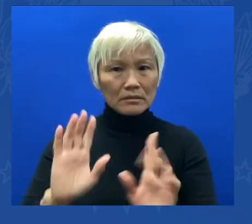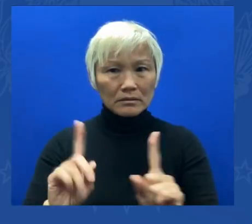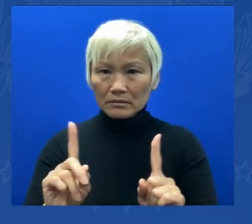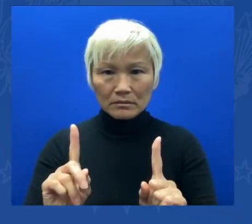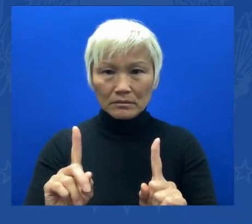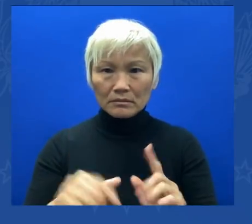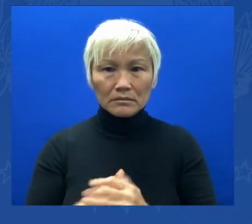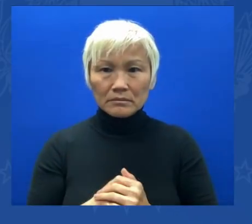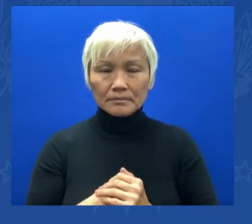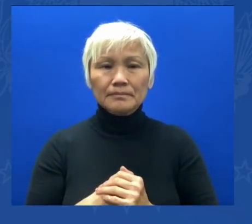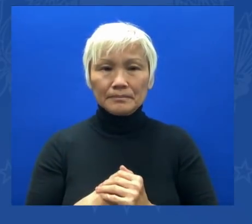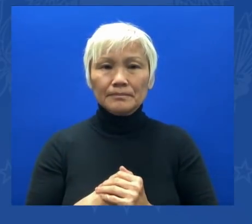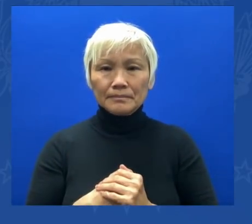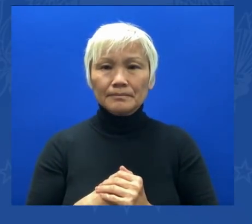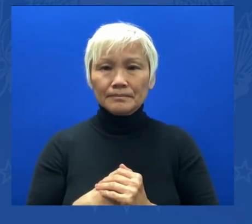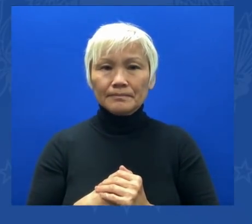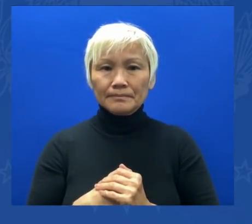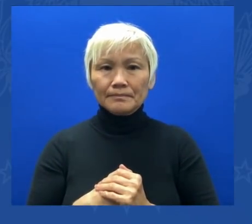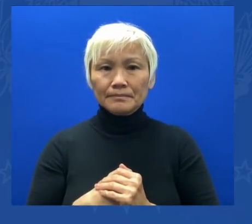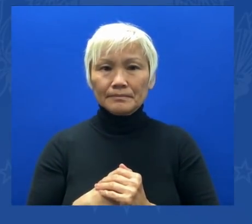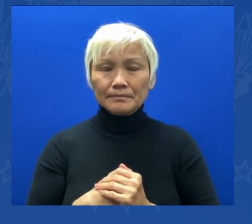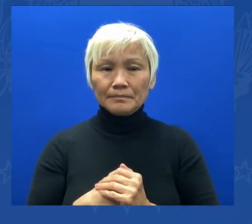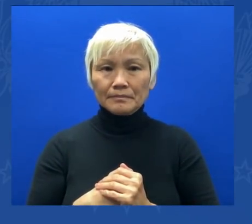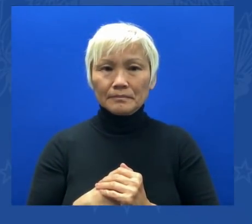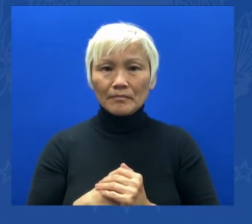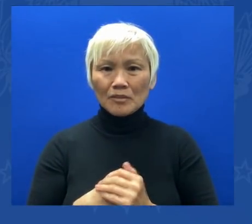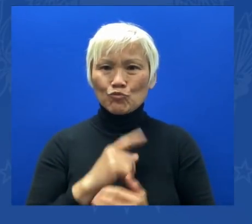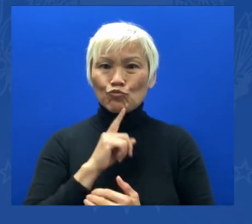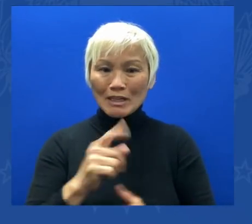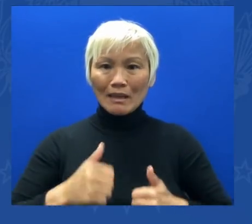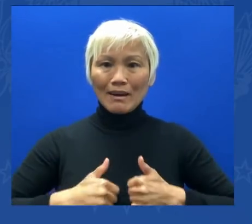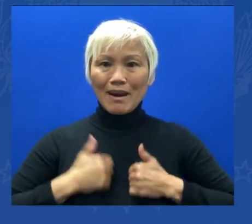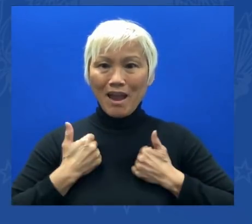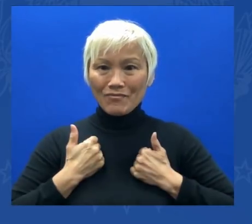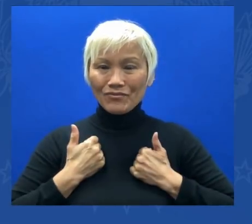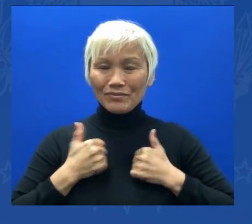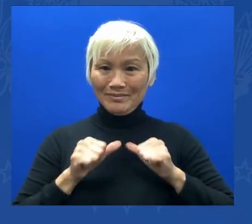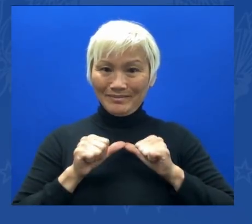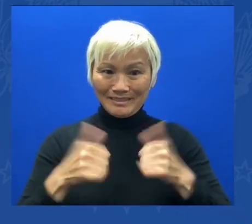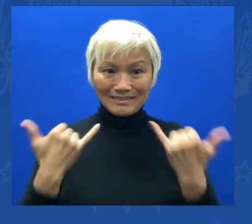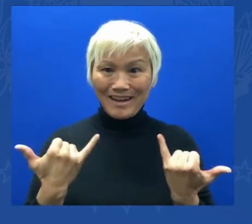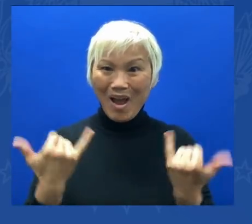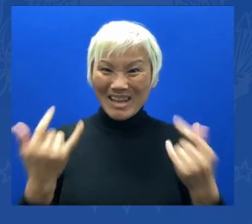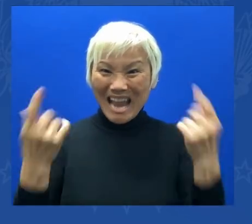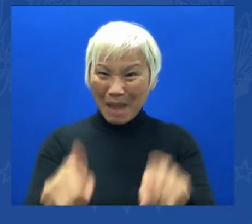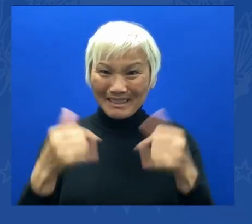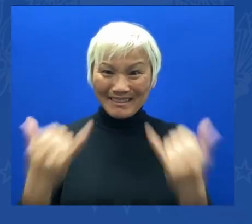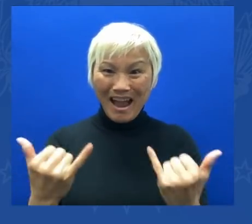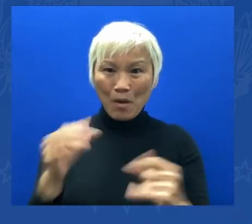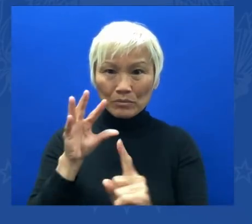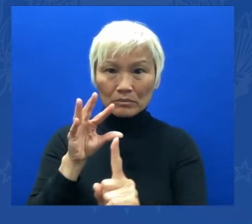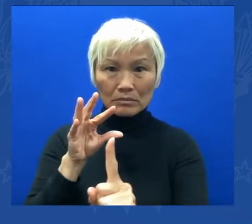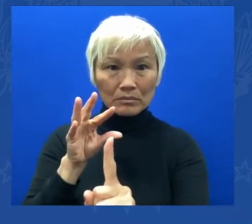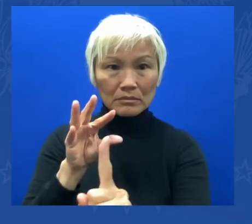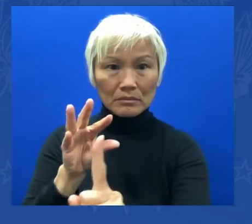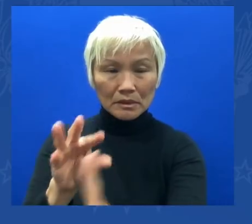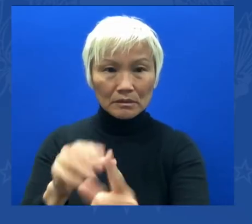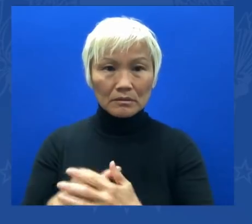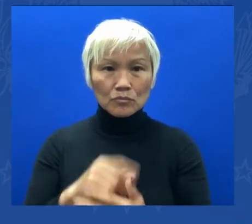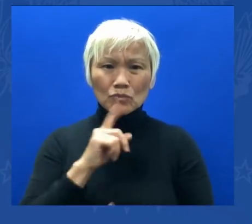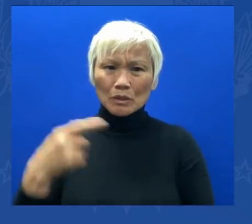It's reality itself. And the reality is that we are a great country. Our future is